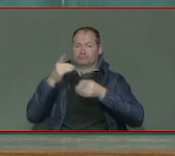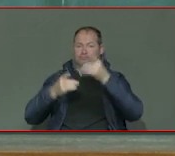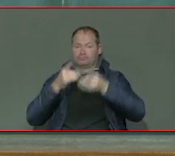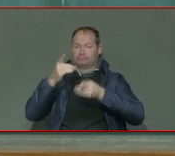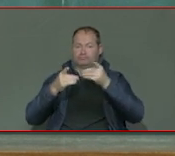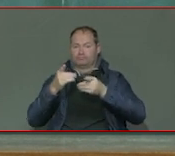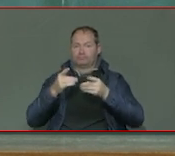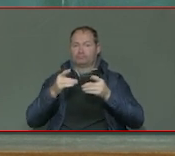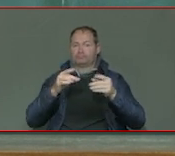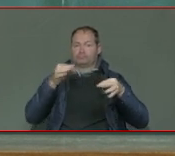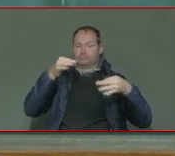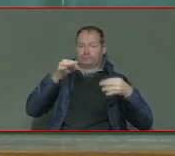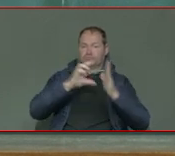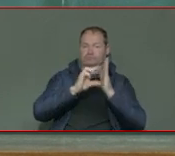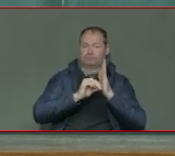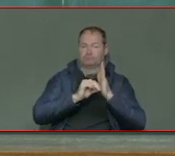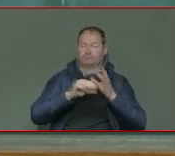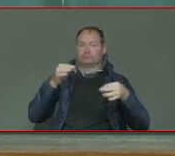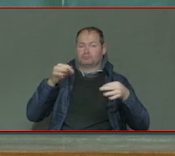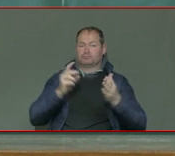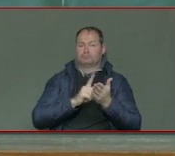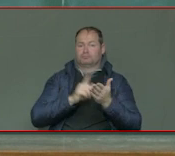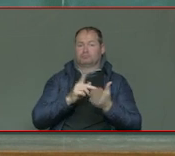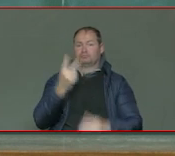notes, and it is found on the 2nd page.